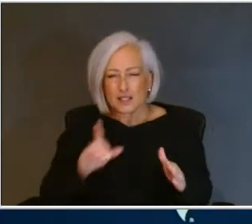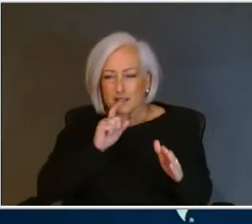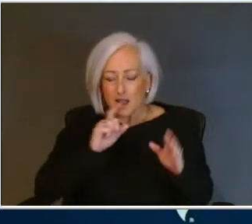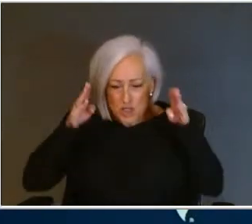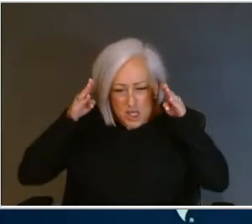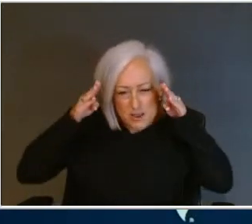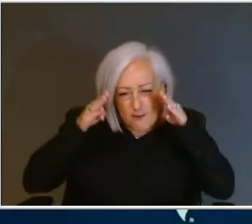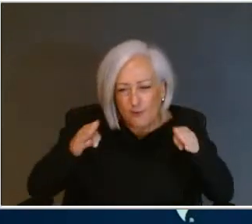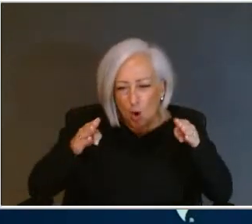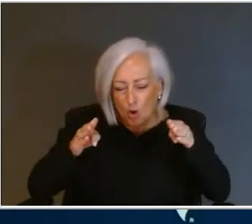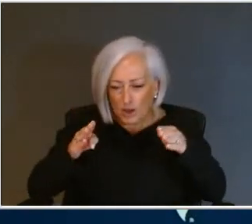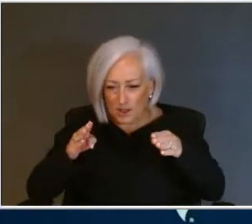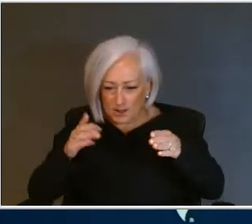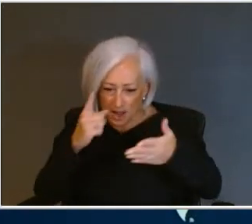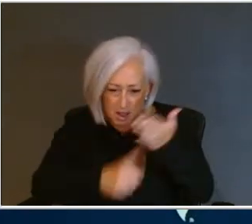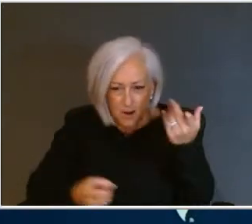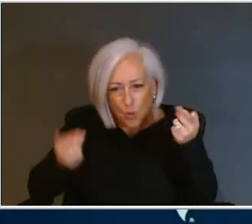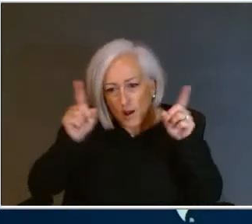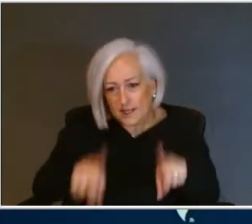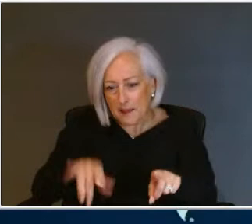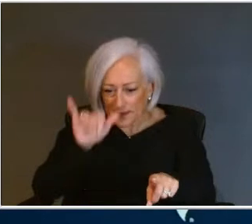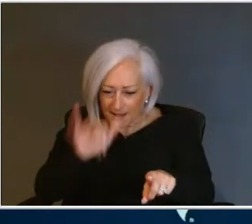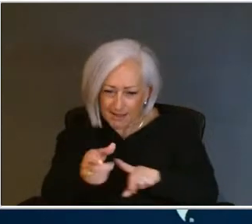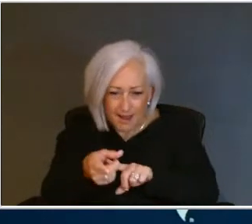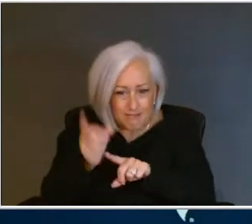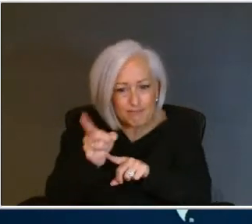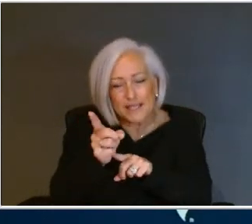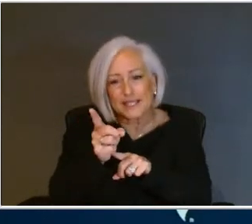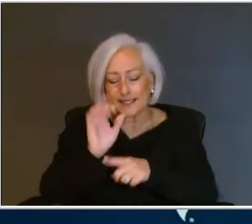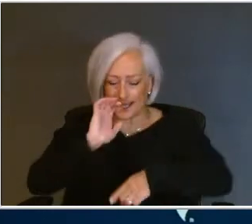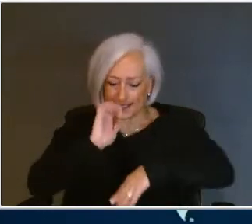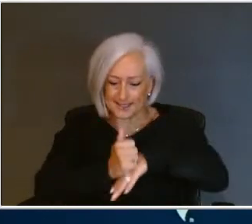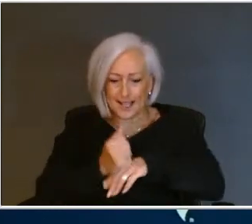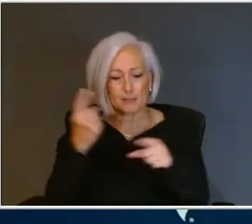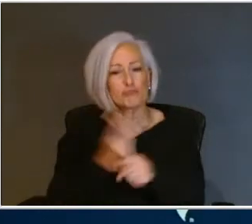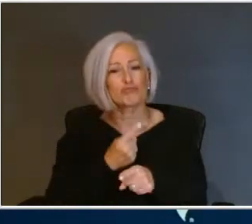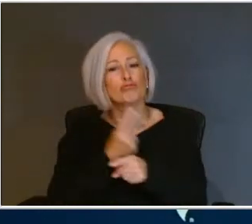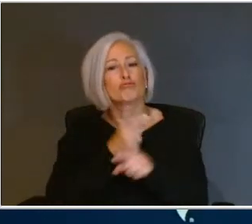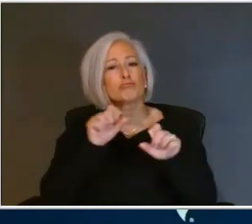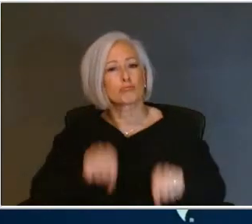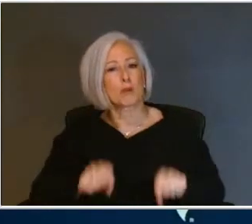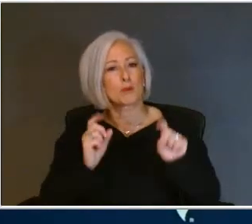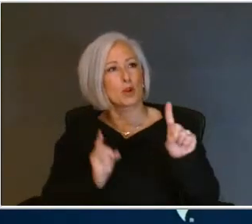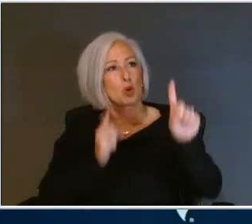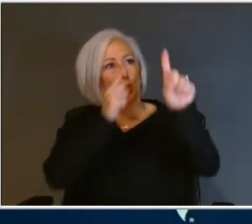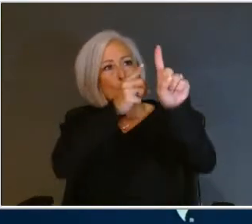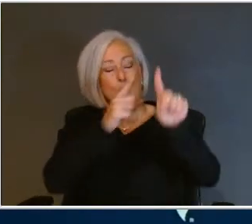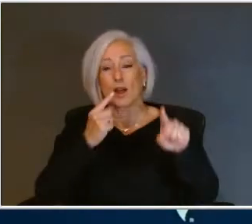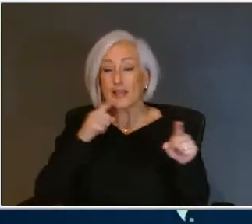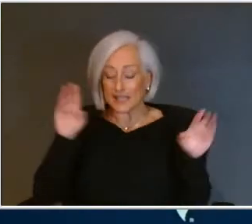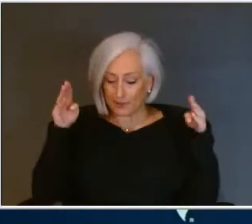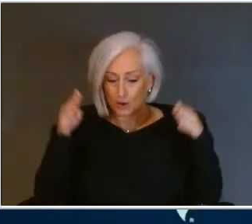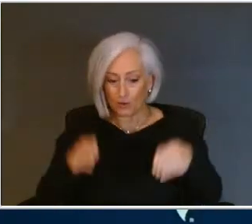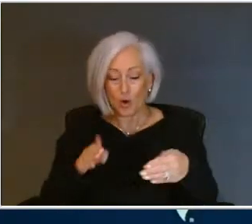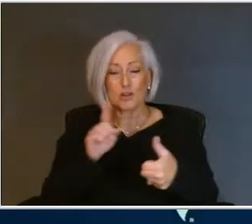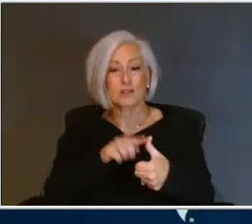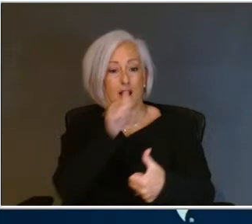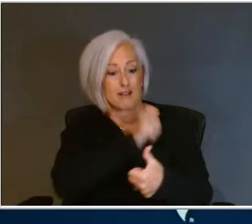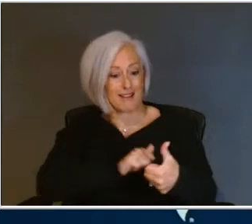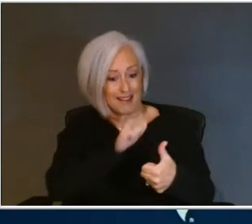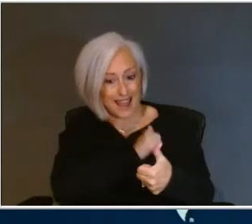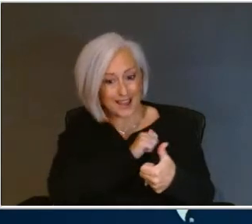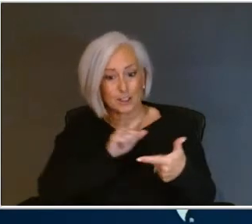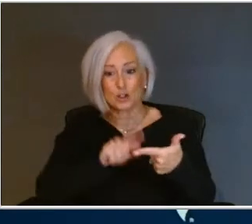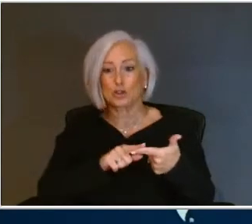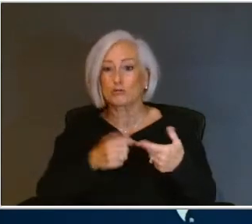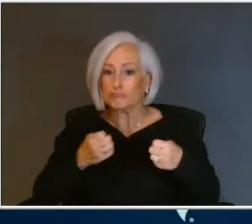at, and setting really achievable goals. And I think when you do that, when you do focus on your attitude, your effort, and your focus, you'll have a sense of agency and feel